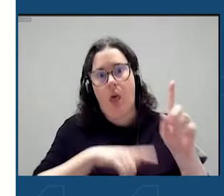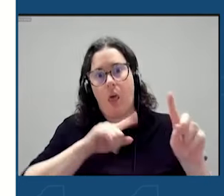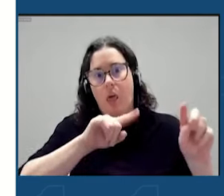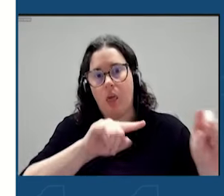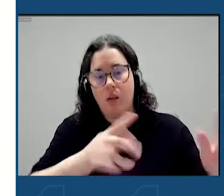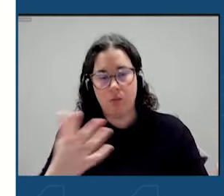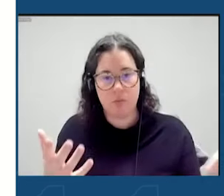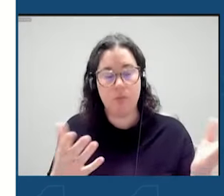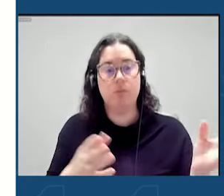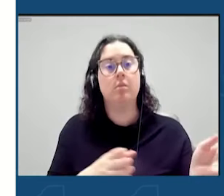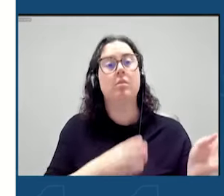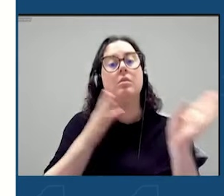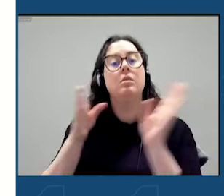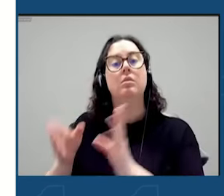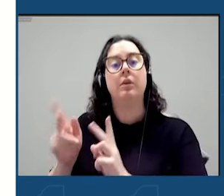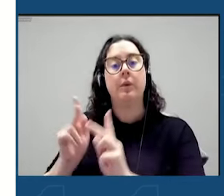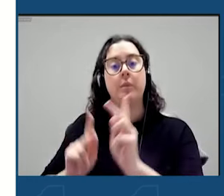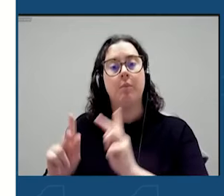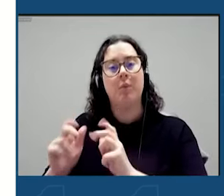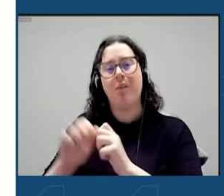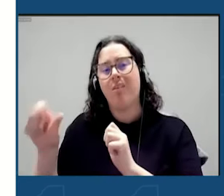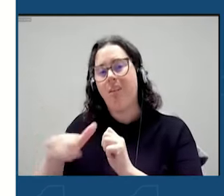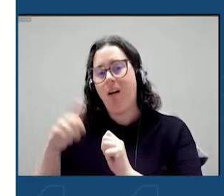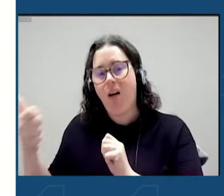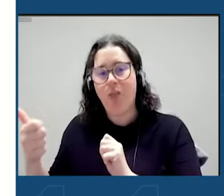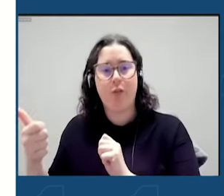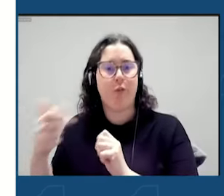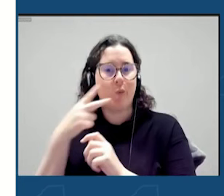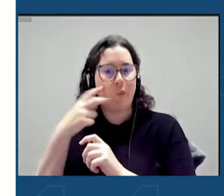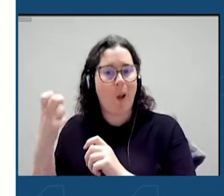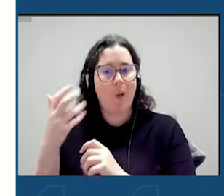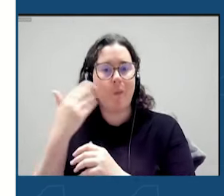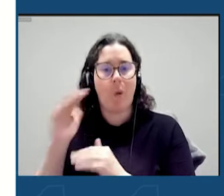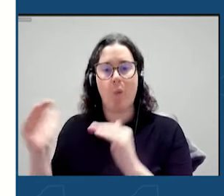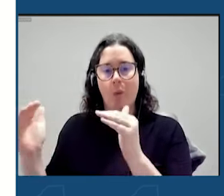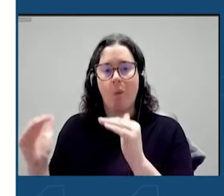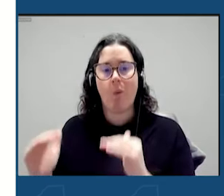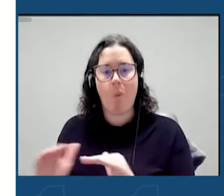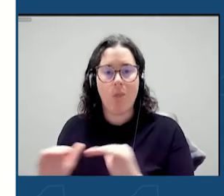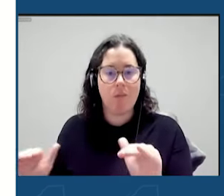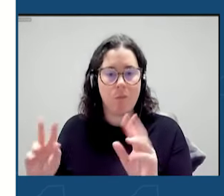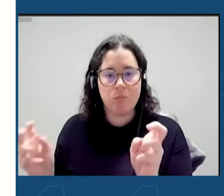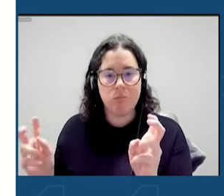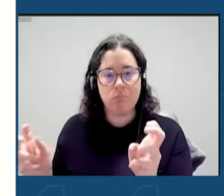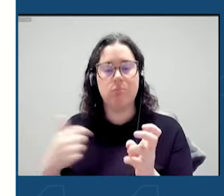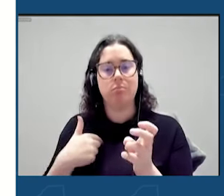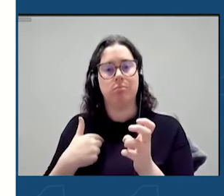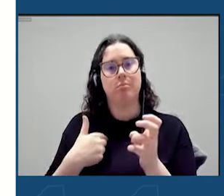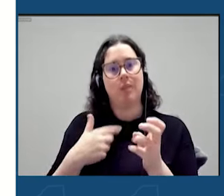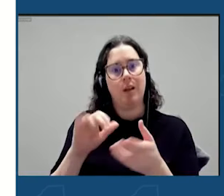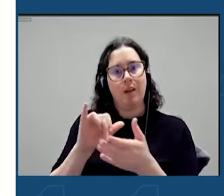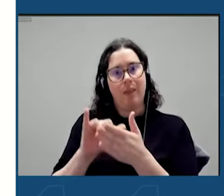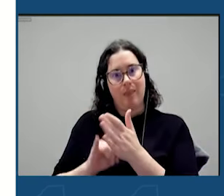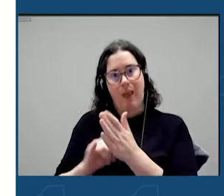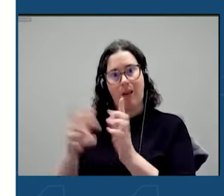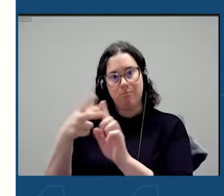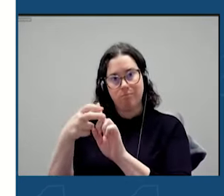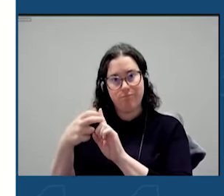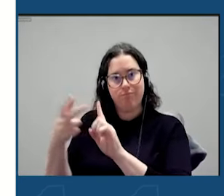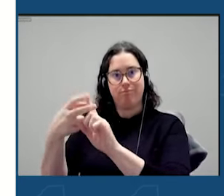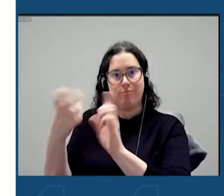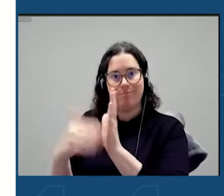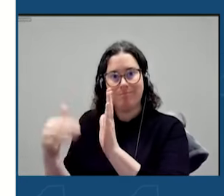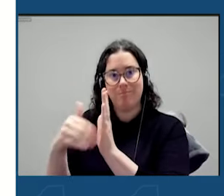But for people with other offenses, the lower level offenses that we're trying to deal with, the recidivism rate is going down. So